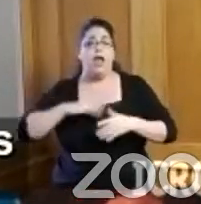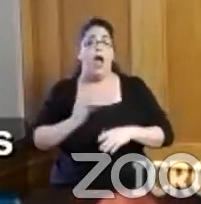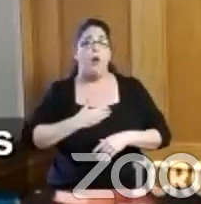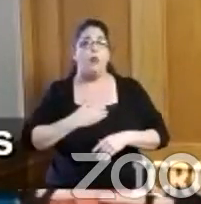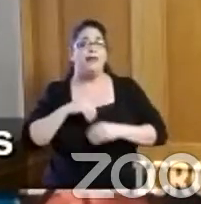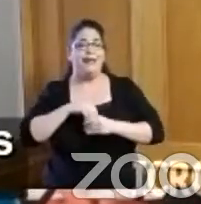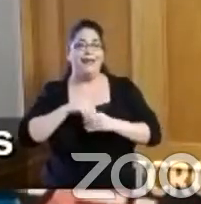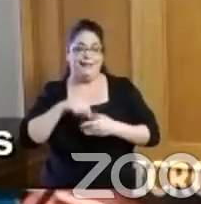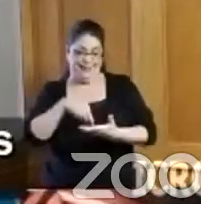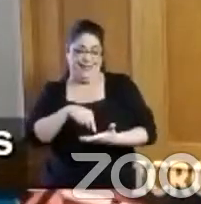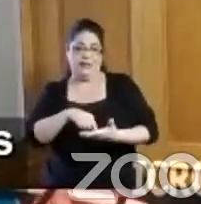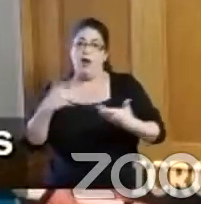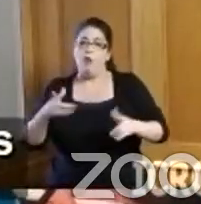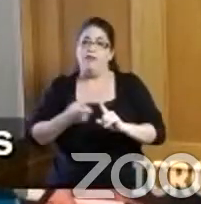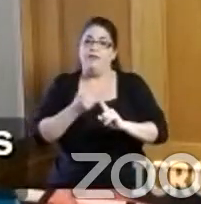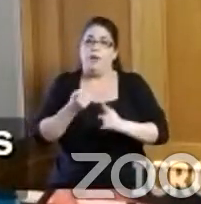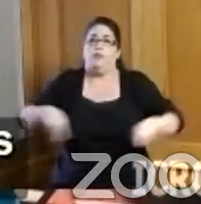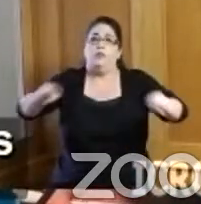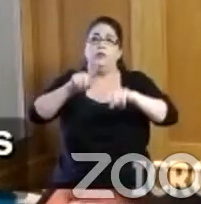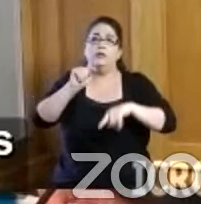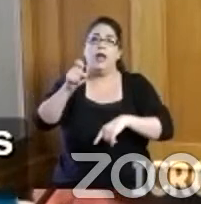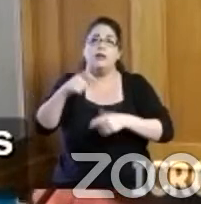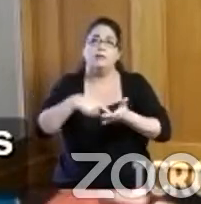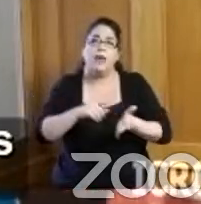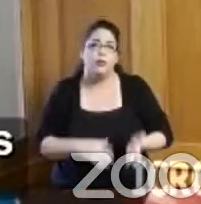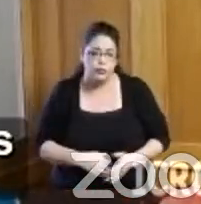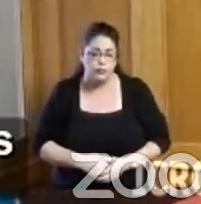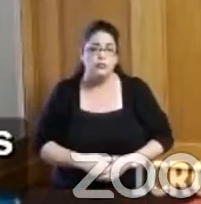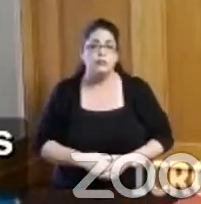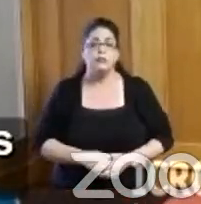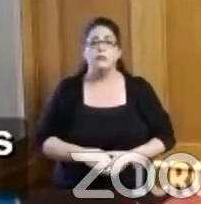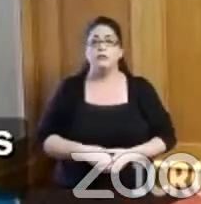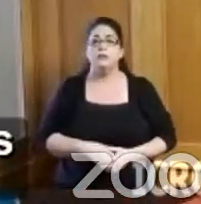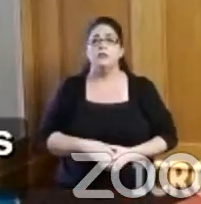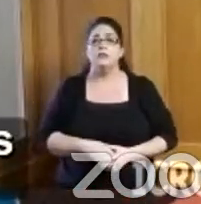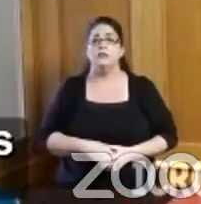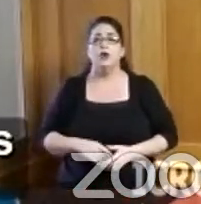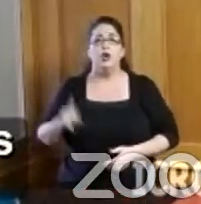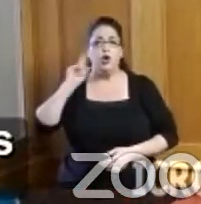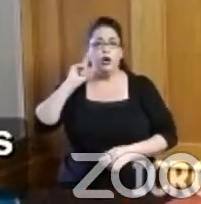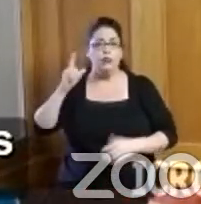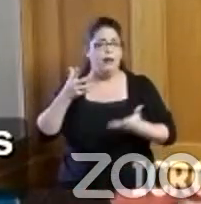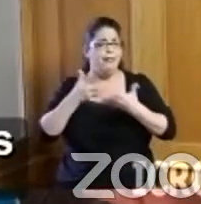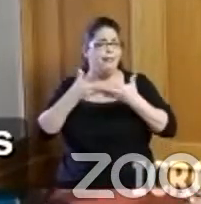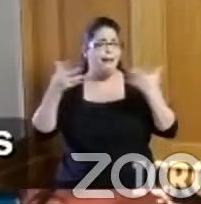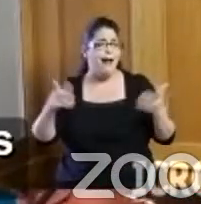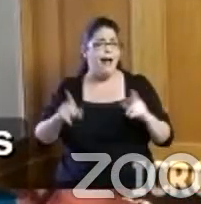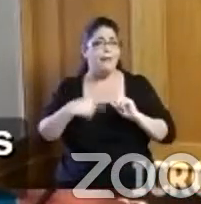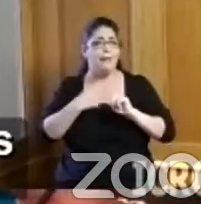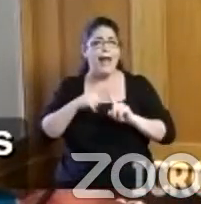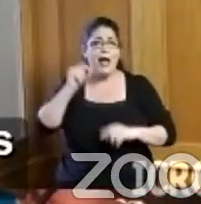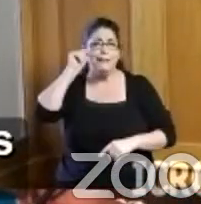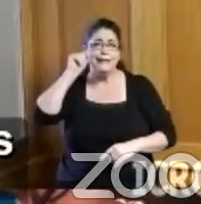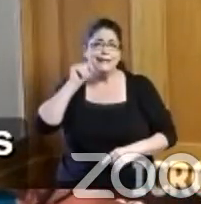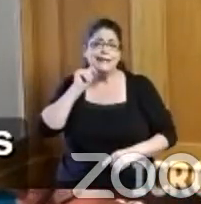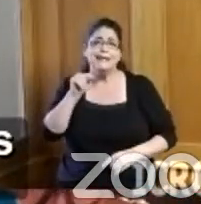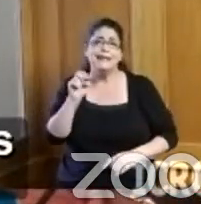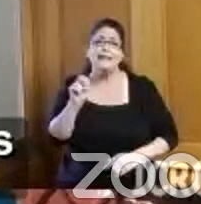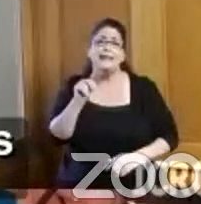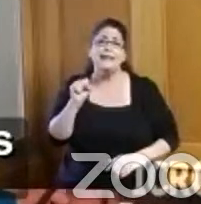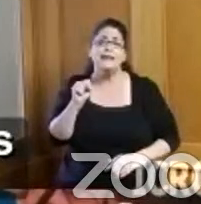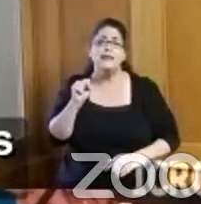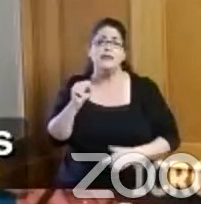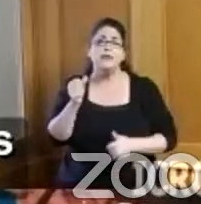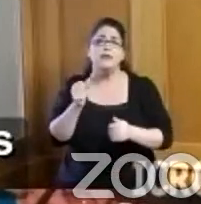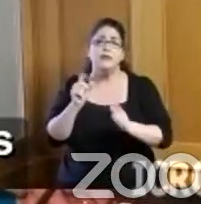here. I want to highlight just a few things. One, we heard a lot about mental health and teen suicide, and